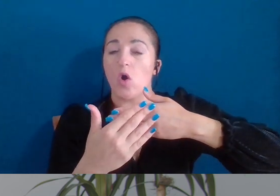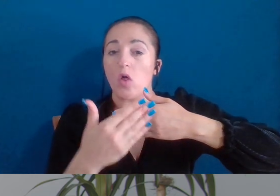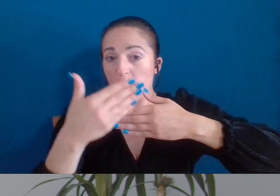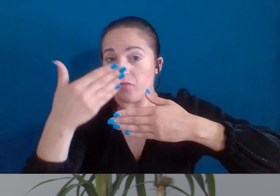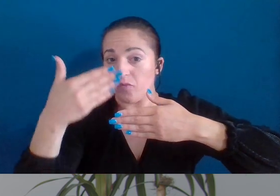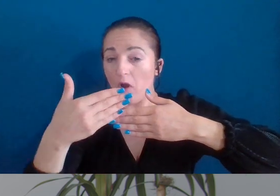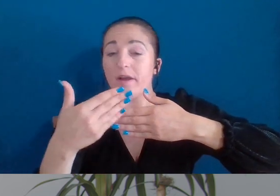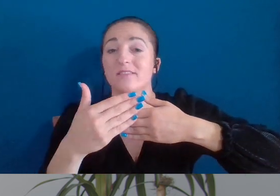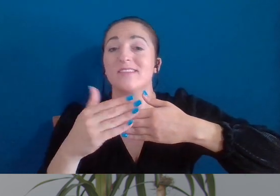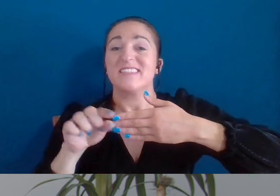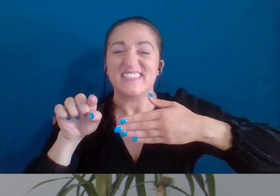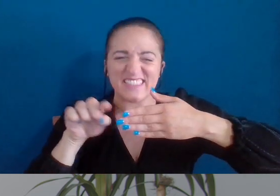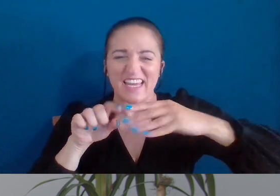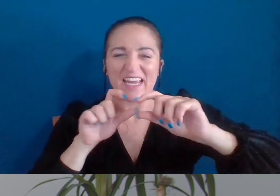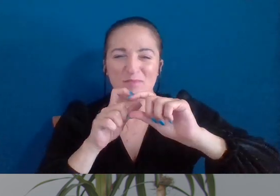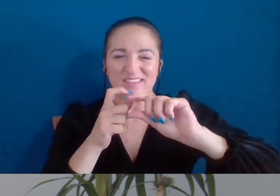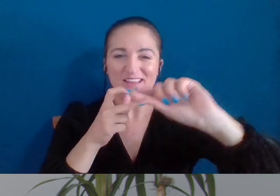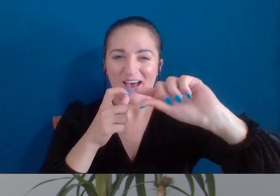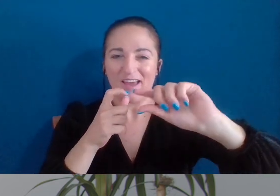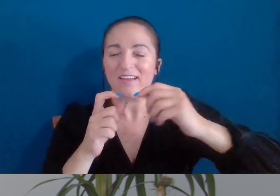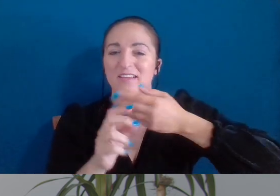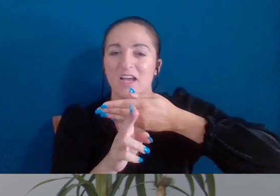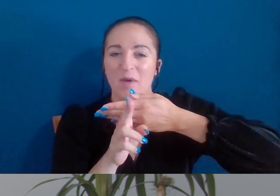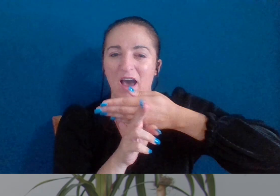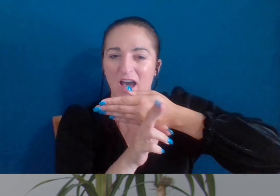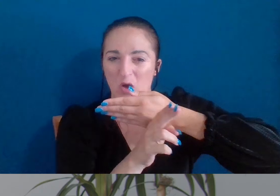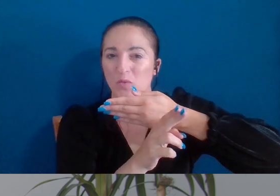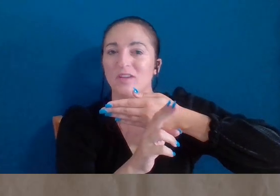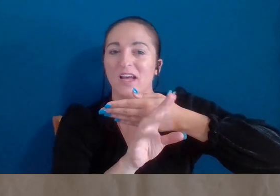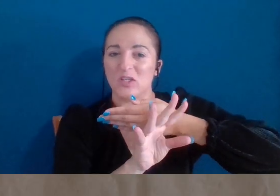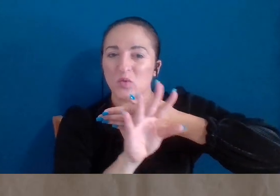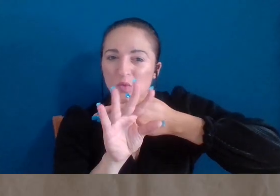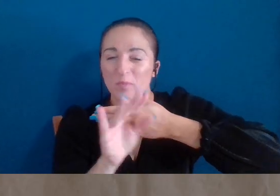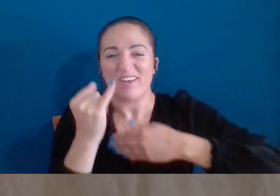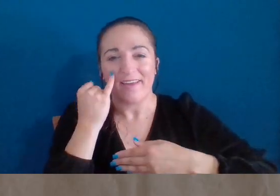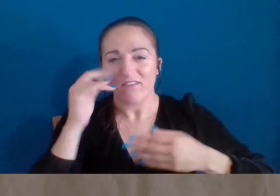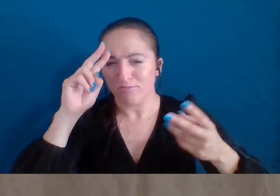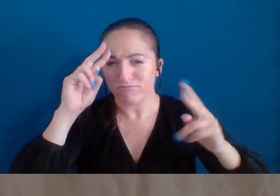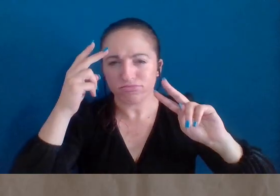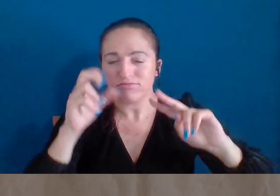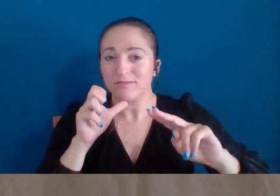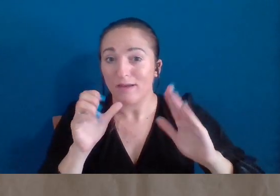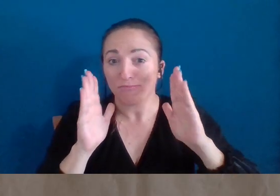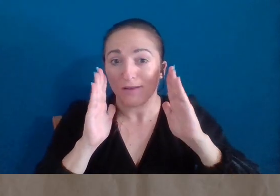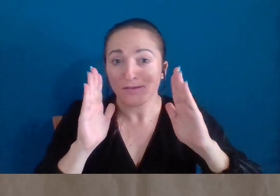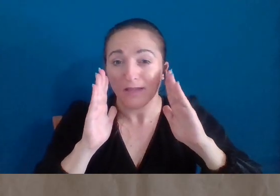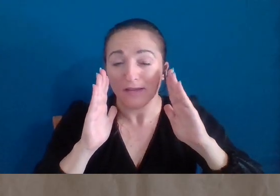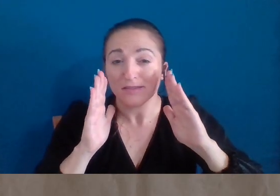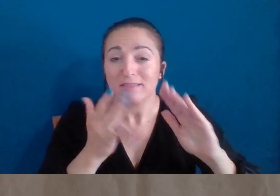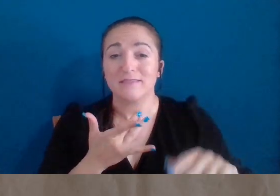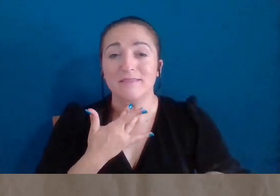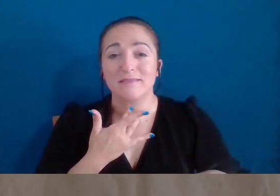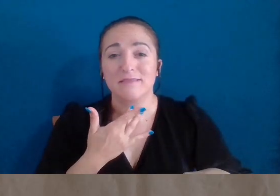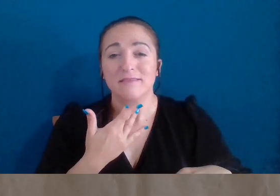side, but say I'm talking to you and I'm getting distracted, and I take this piece and I poke it through